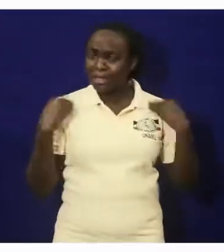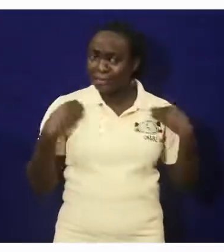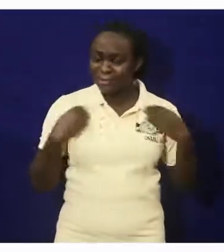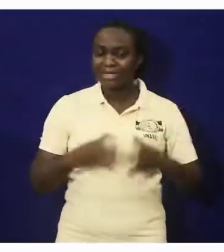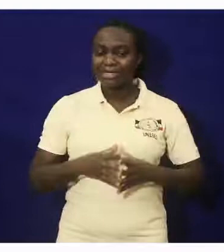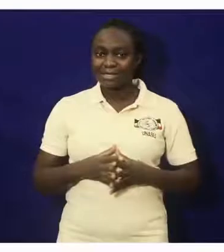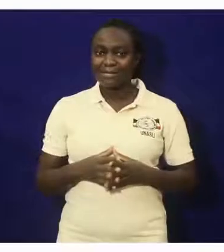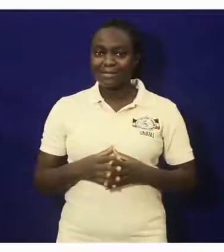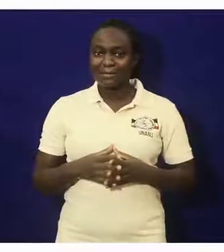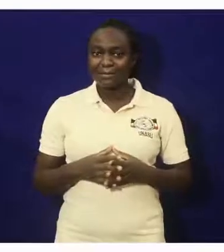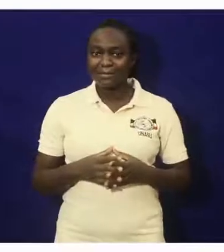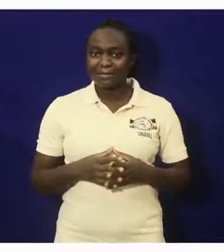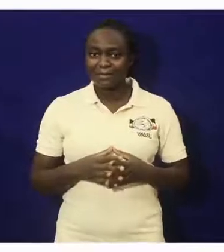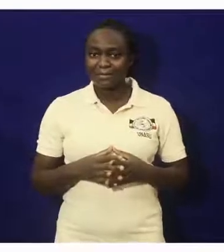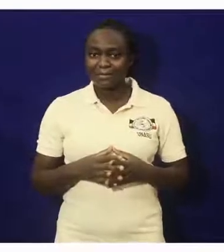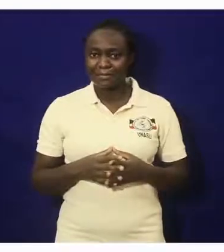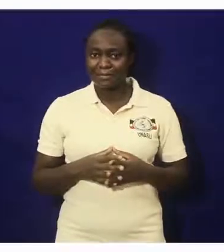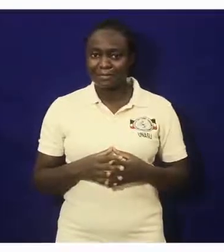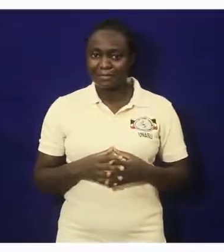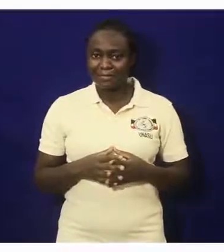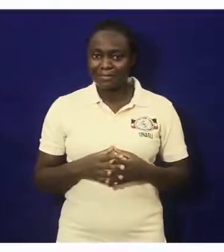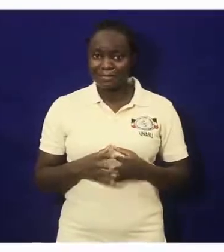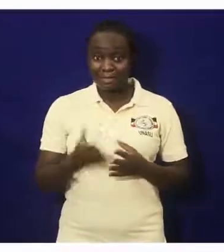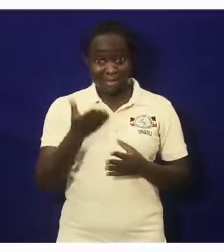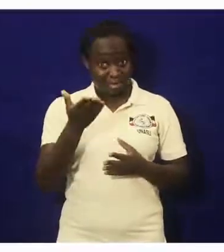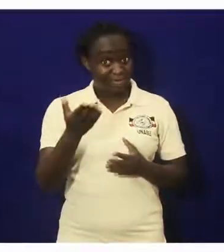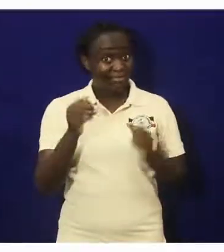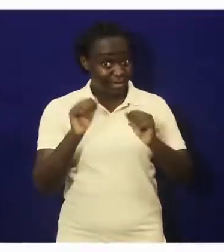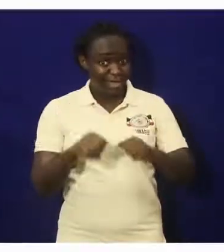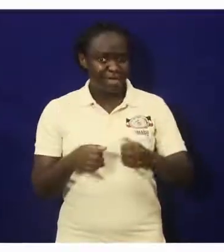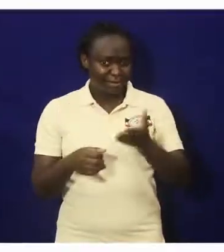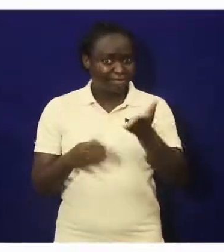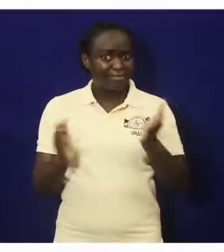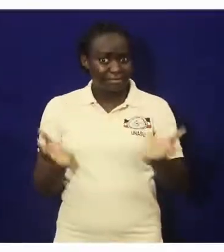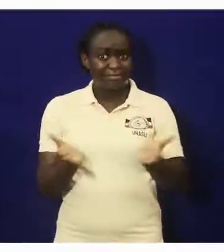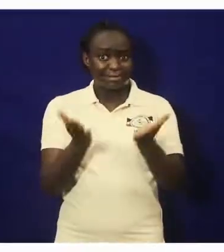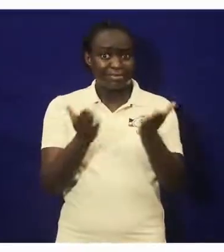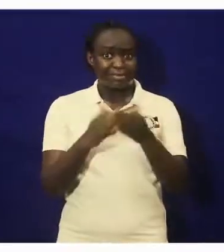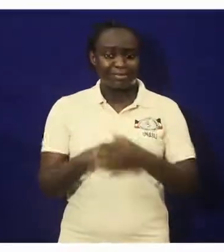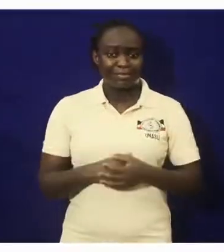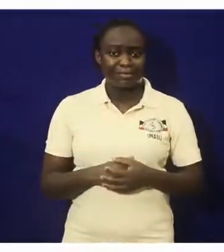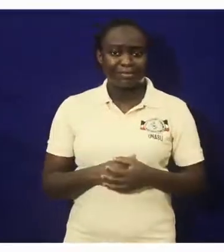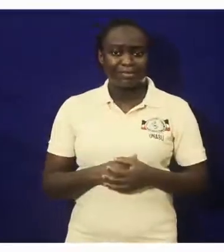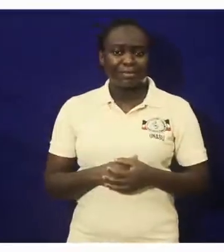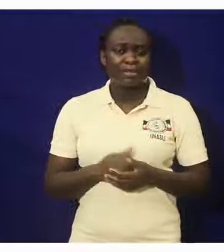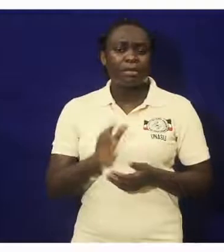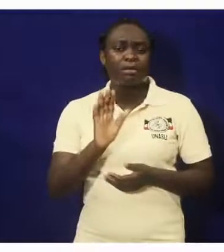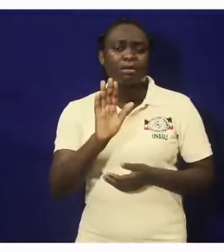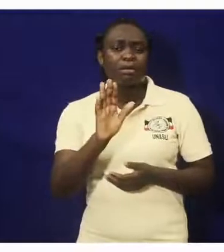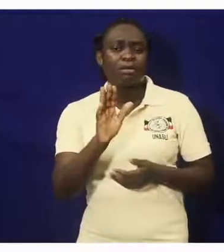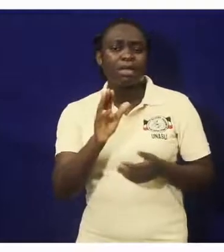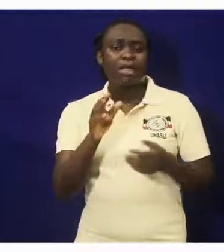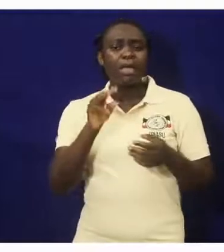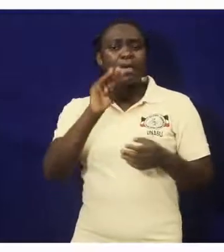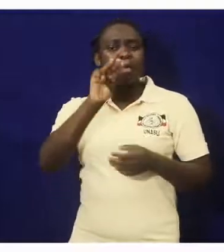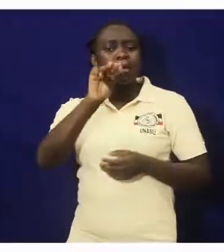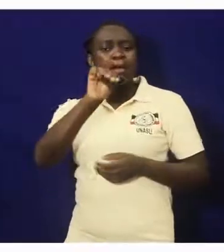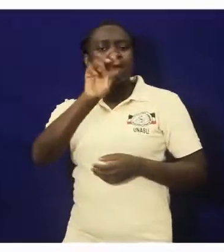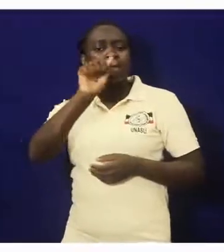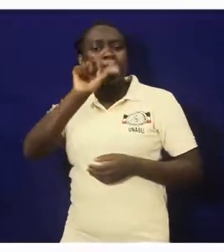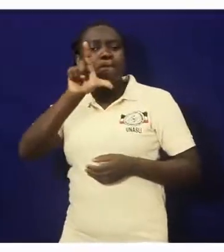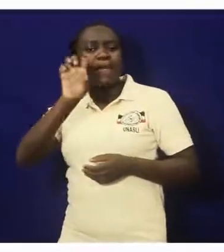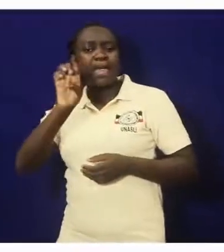parts. I can see you can do it. What is the name of the male part of the